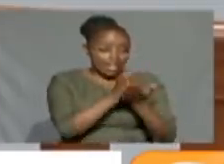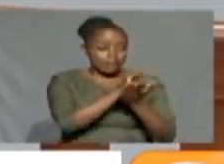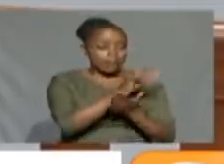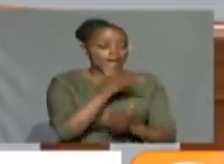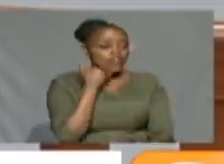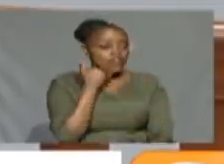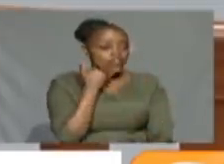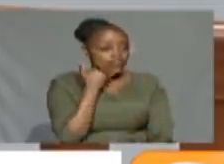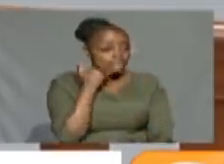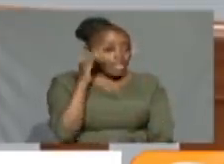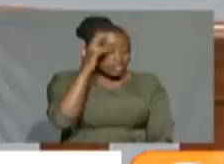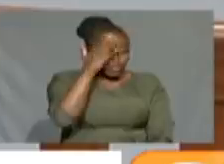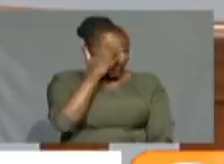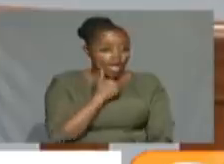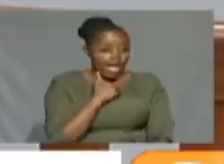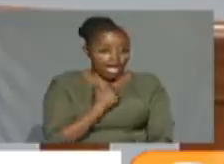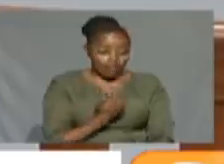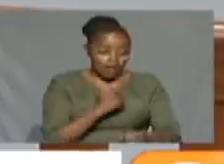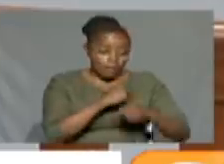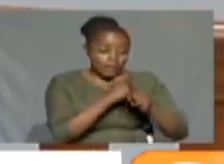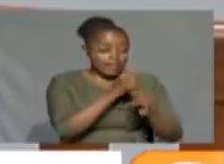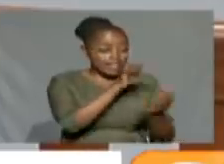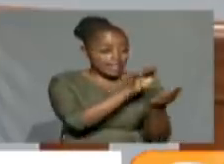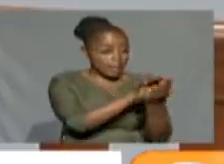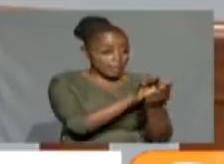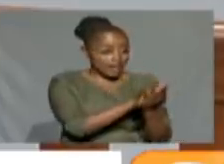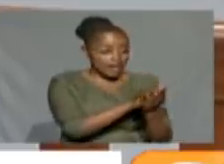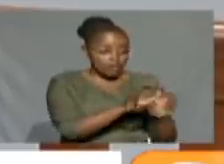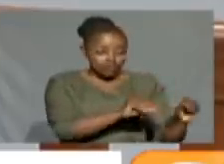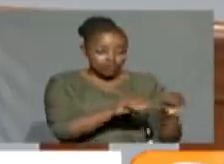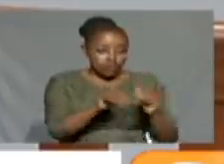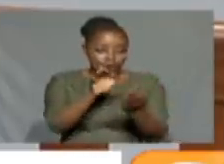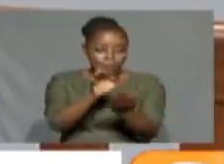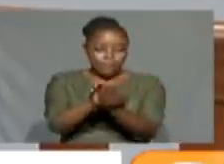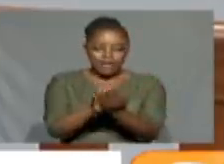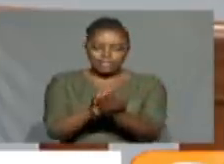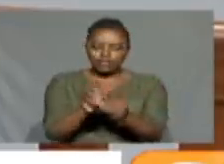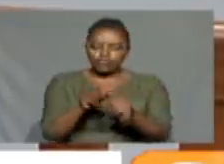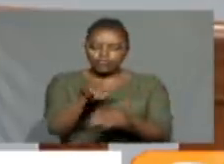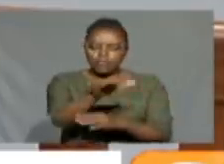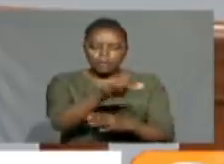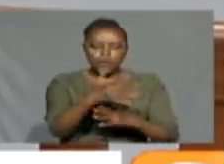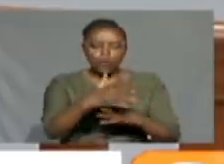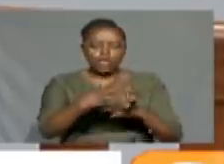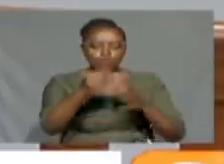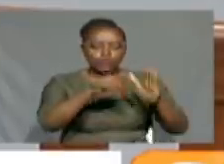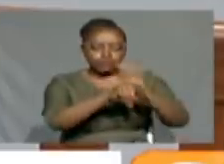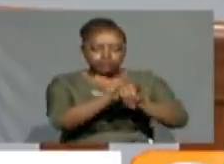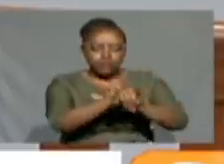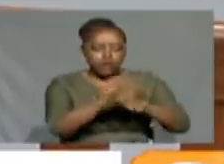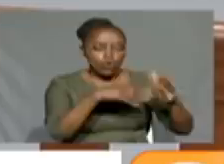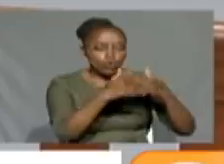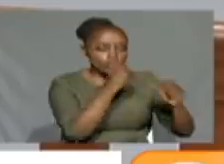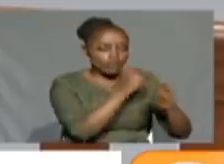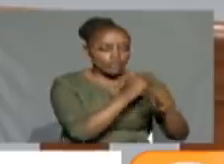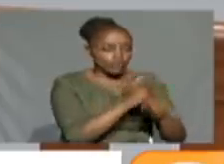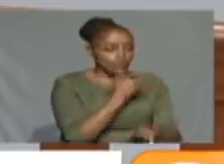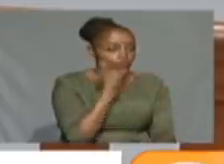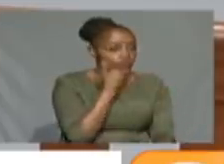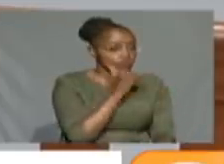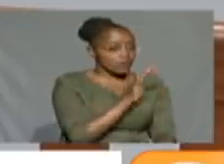devices. And that is why we have virtualized the bank, moved banking from the place you go to what you do on your